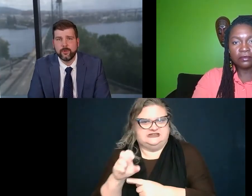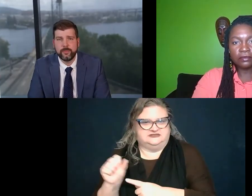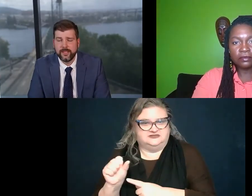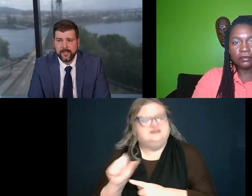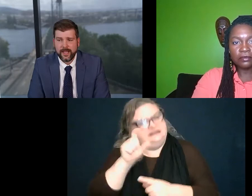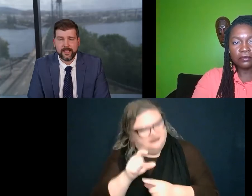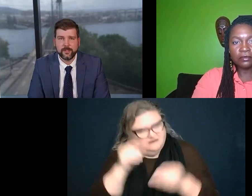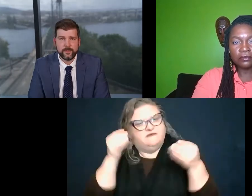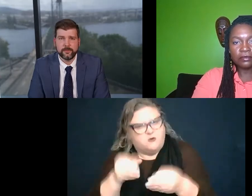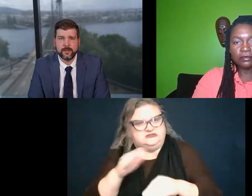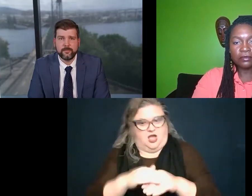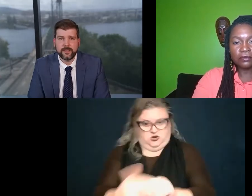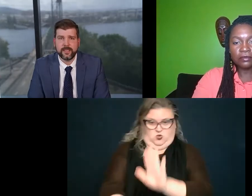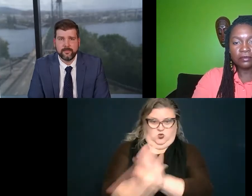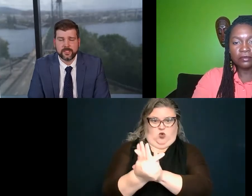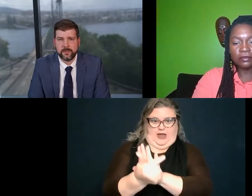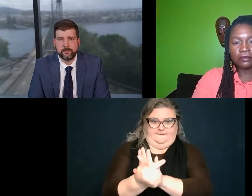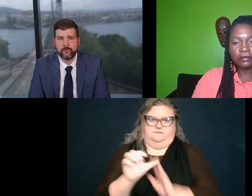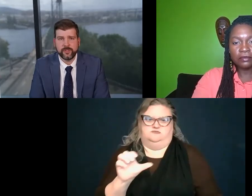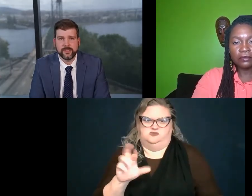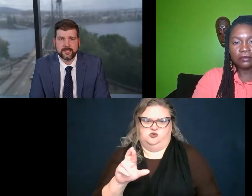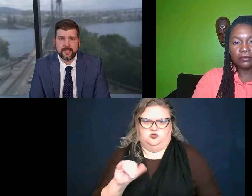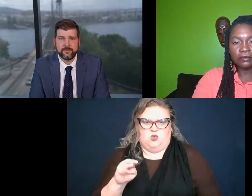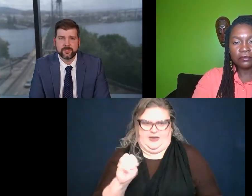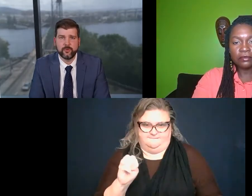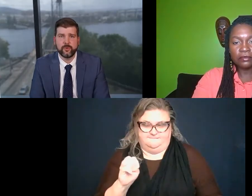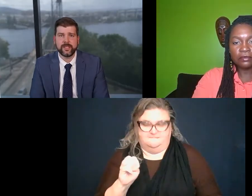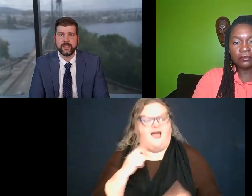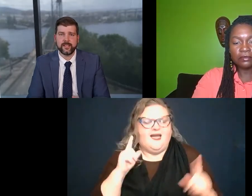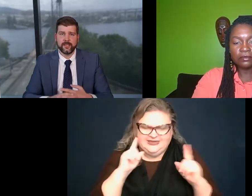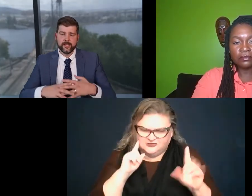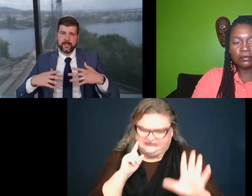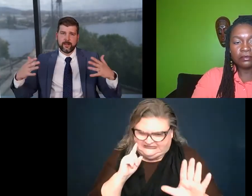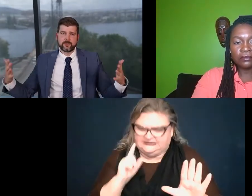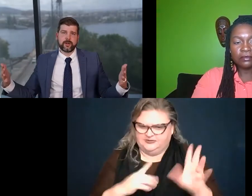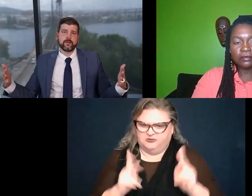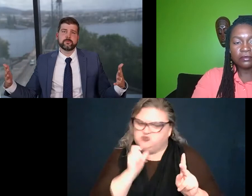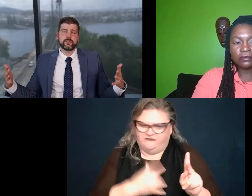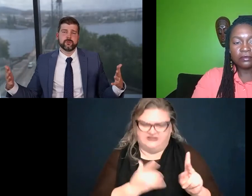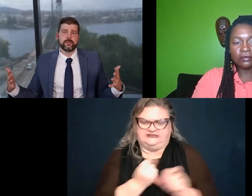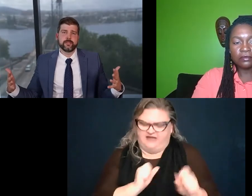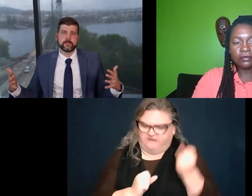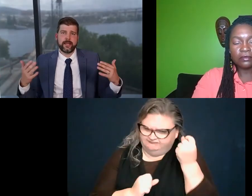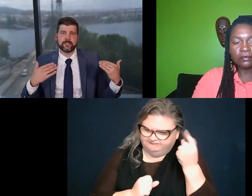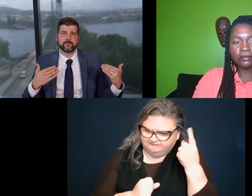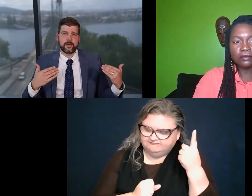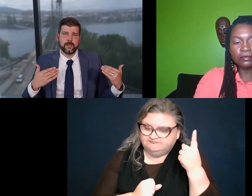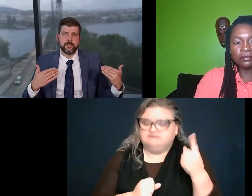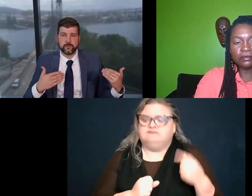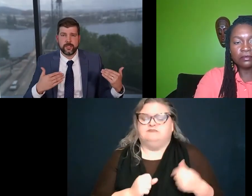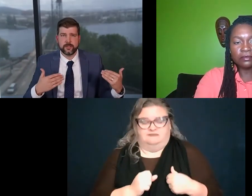our role. But I hear people. I mean, it makes people feel less safe. So we need, and I was proud to be joined